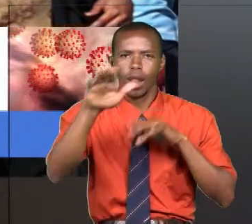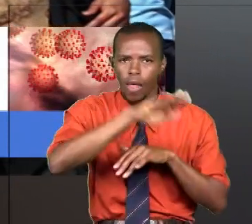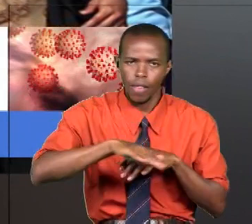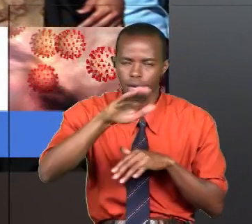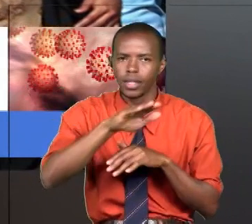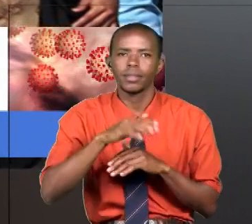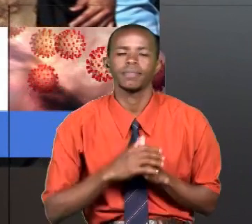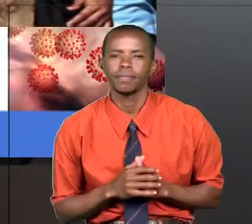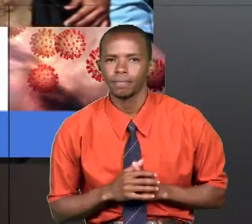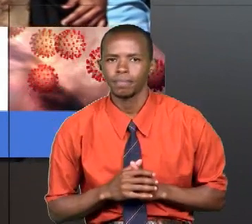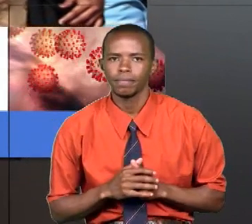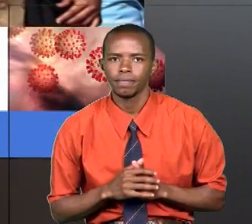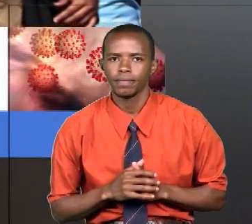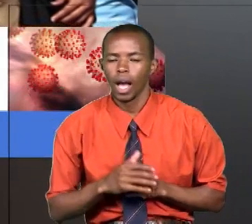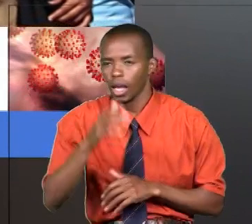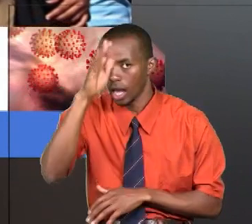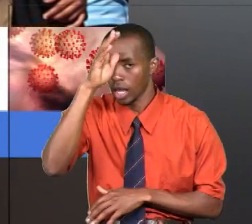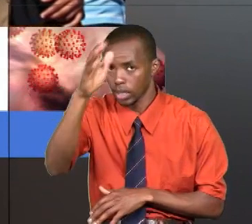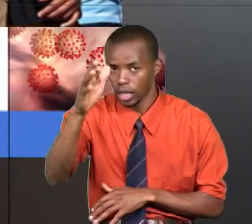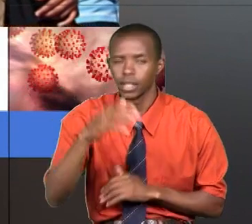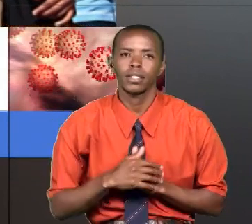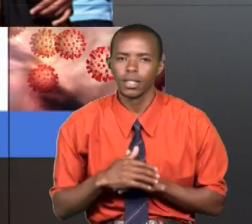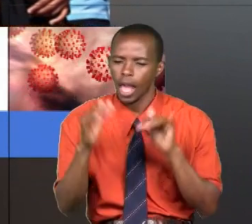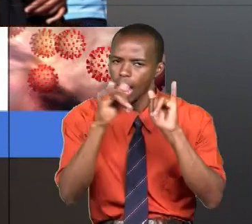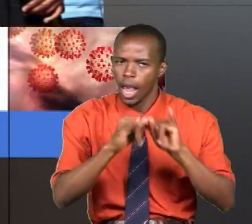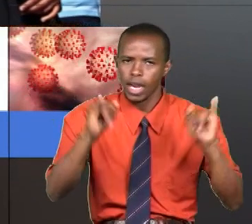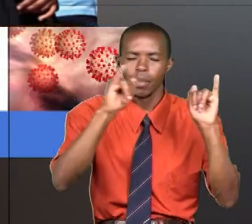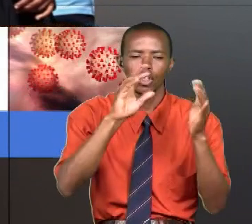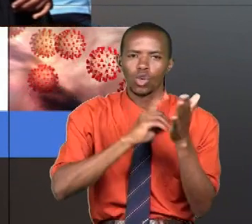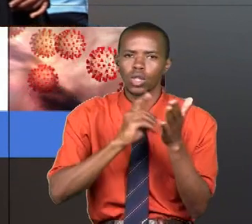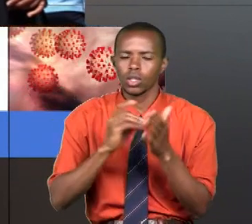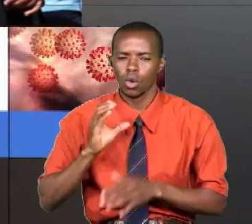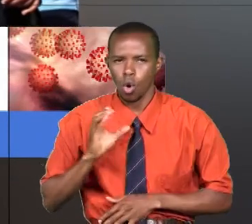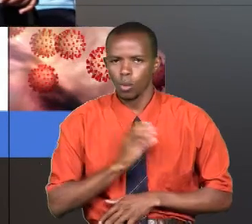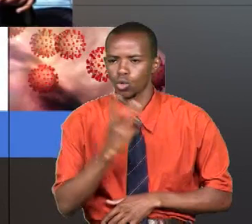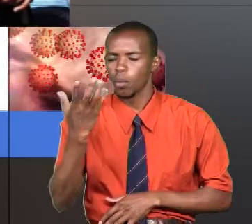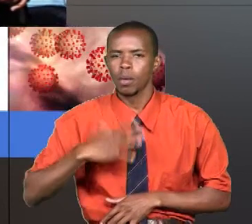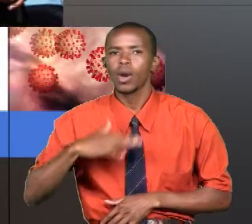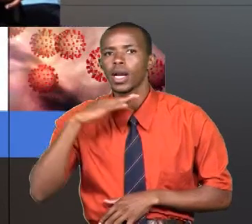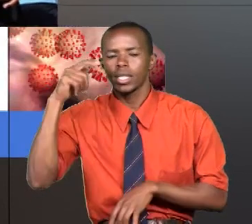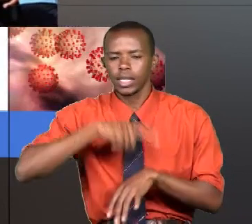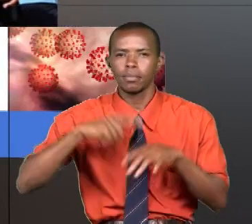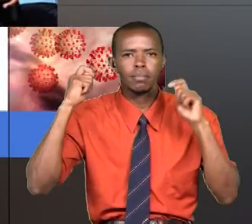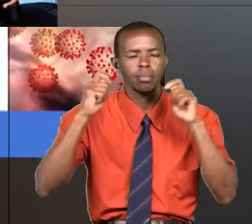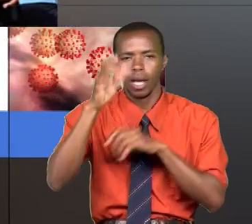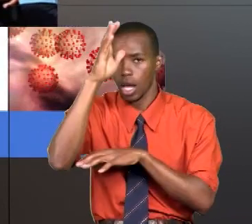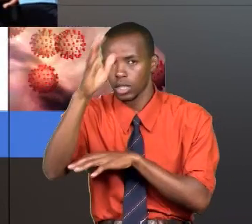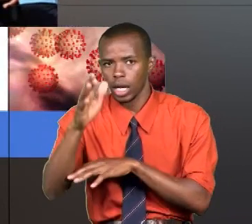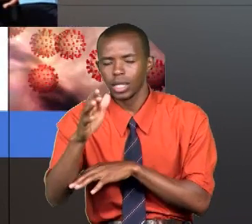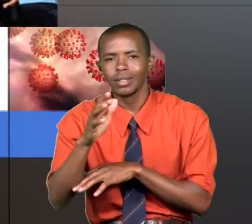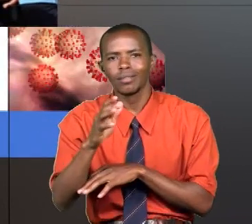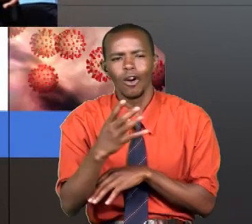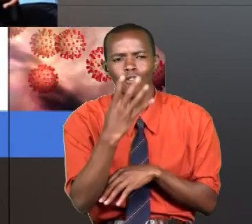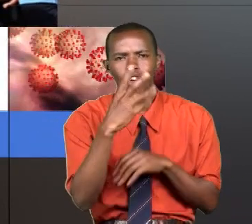presidential palace in Khartoum on Sunday. According to the Independent Doctors Committee, two people died during protests on Sunday, making at